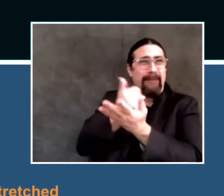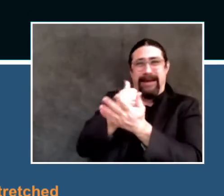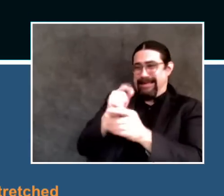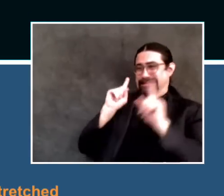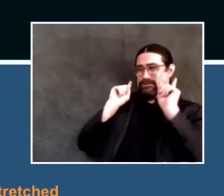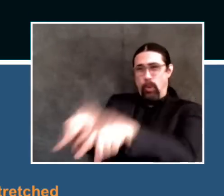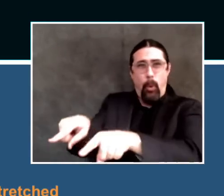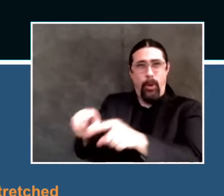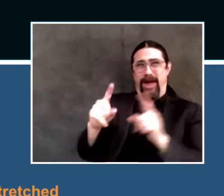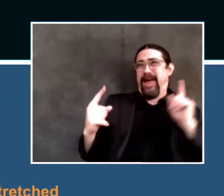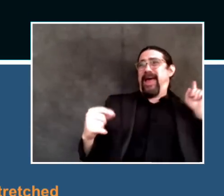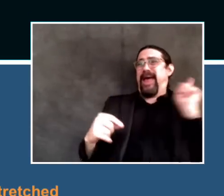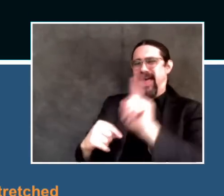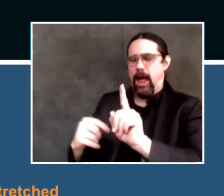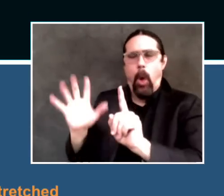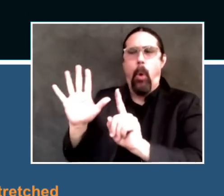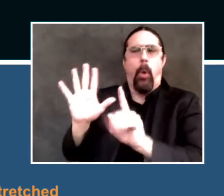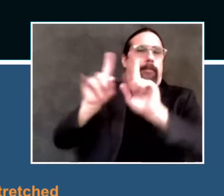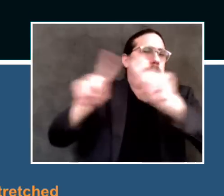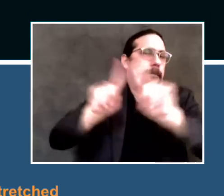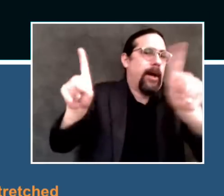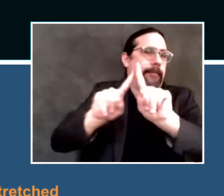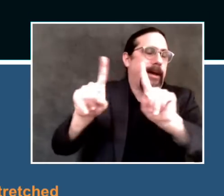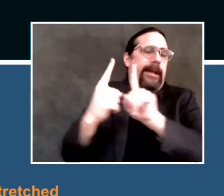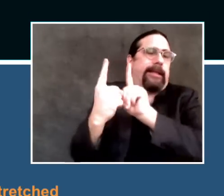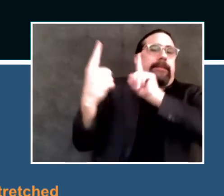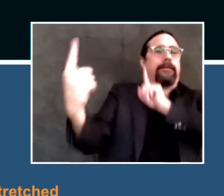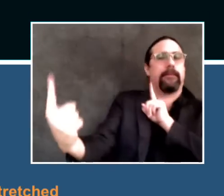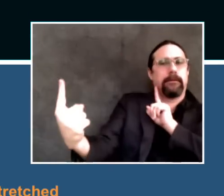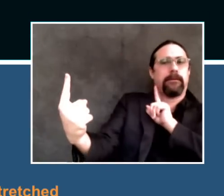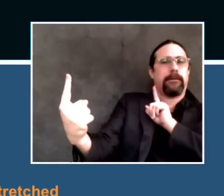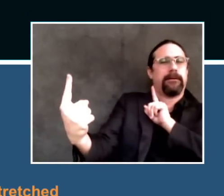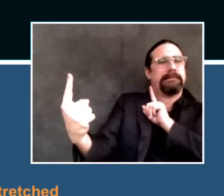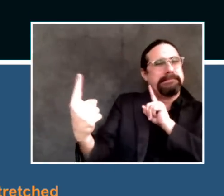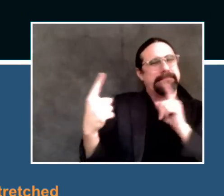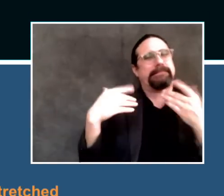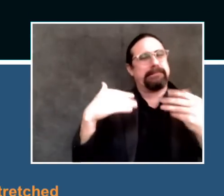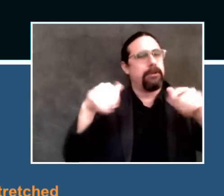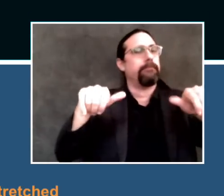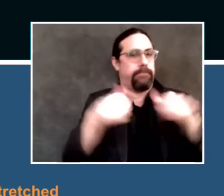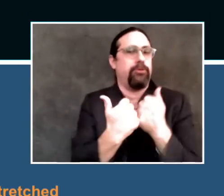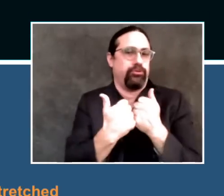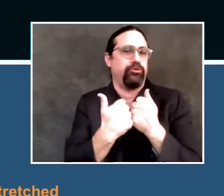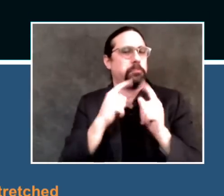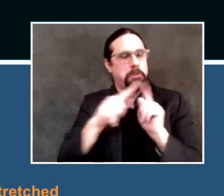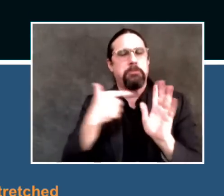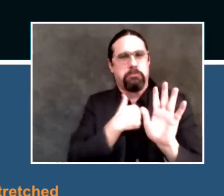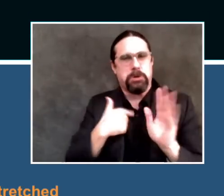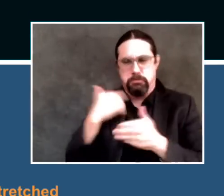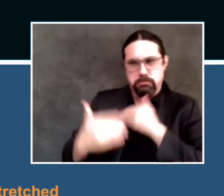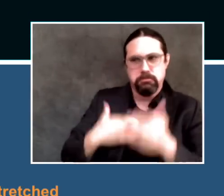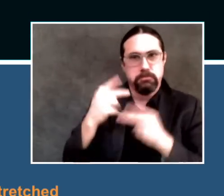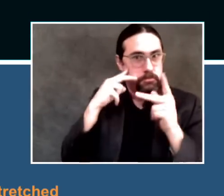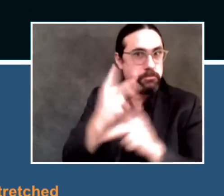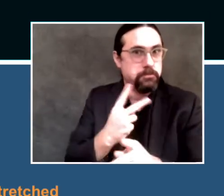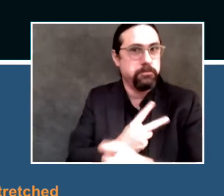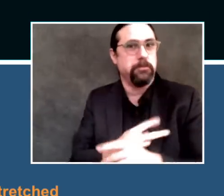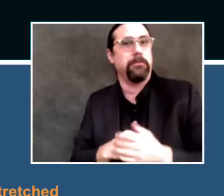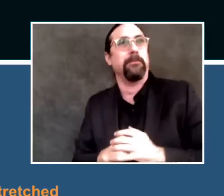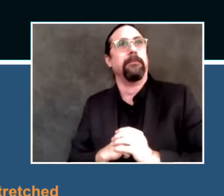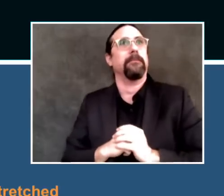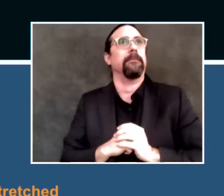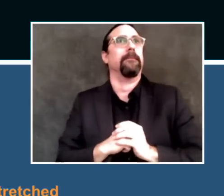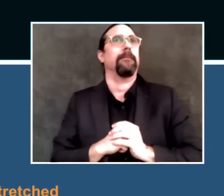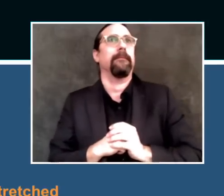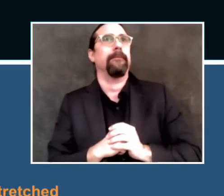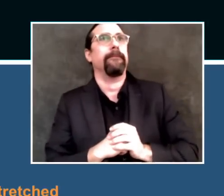to our hospitals, which for a period of time, it looked dangerously close to being overwhelmed. I'm hoping, I'm praying that we